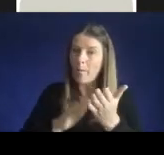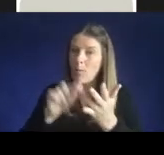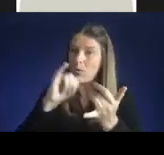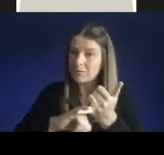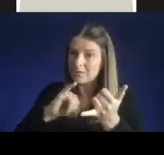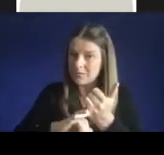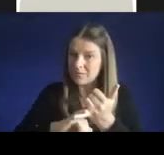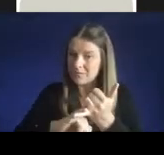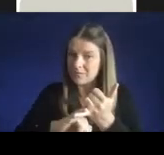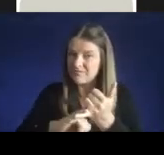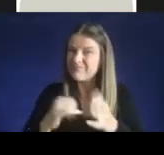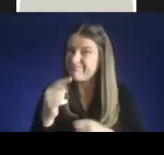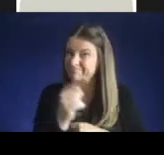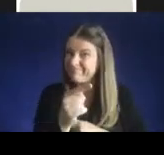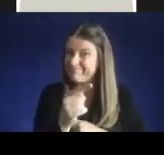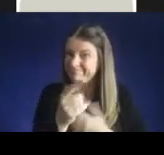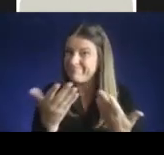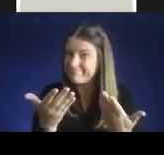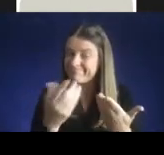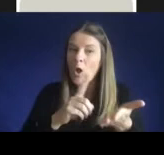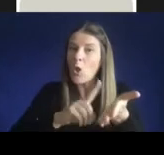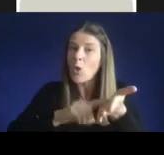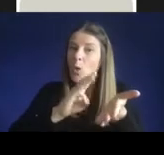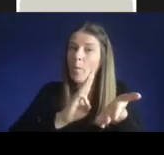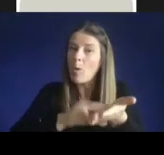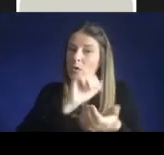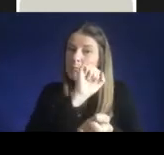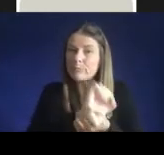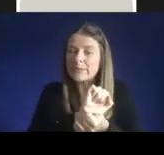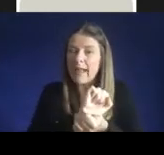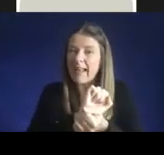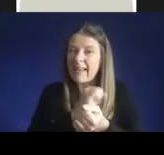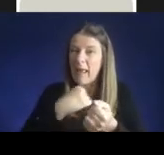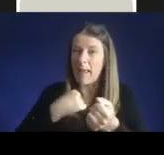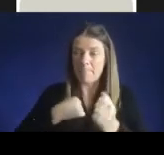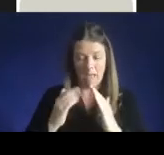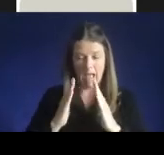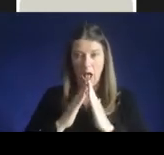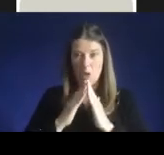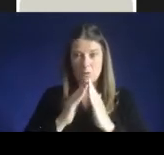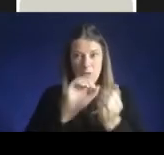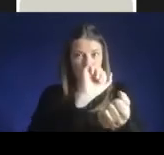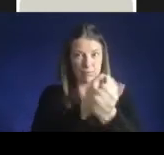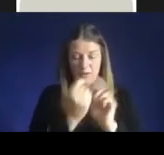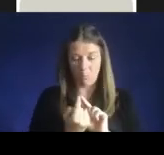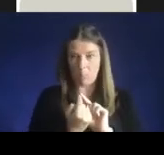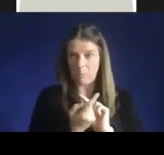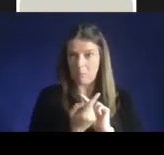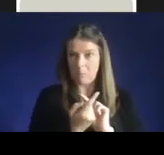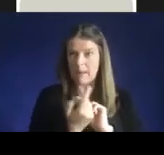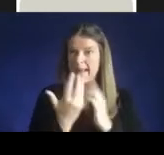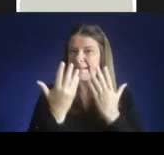Low Moss is about a 10-minute drive away from my childhood home and can hold up